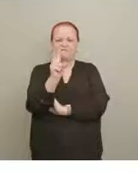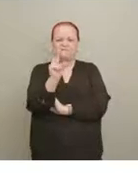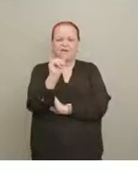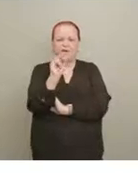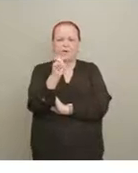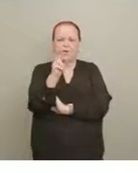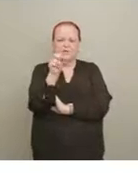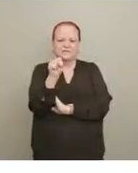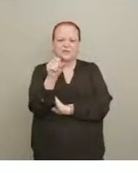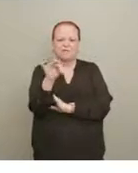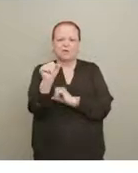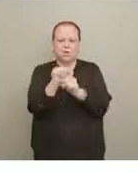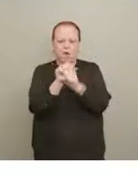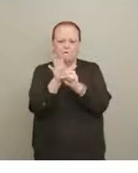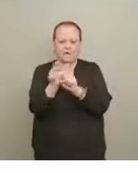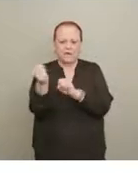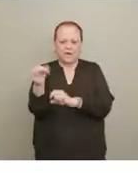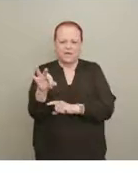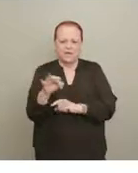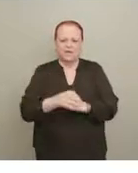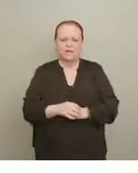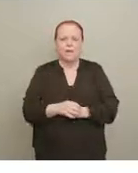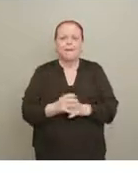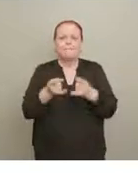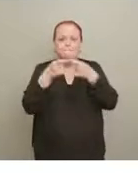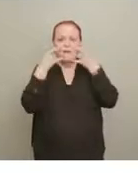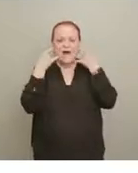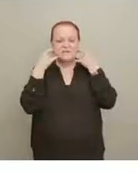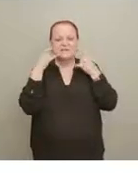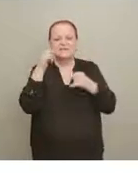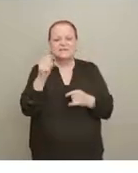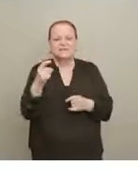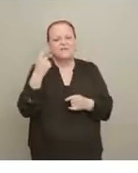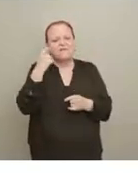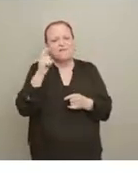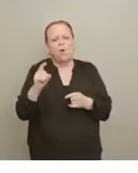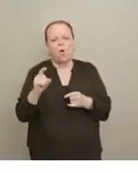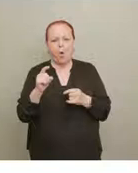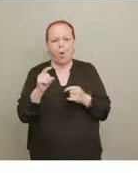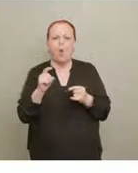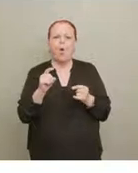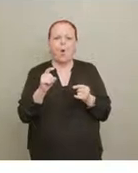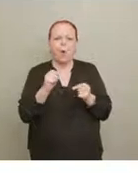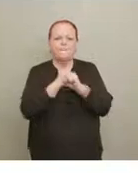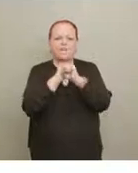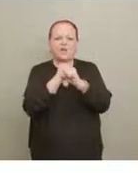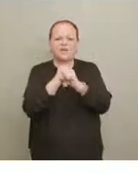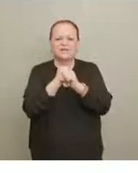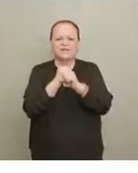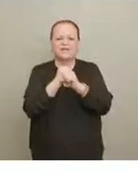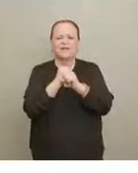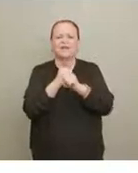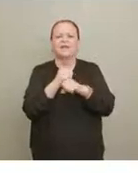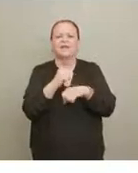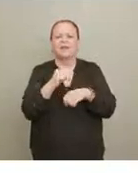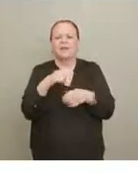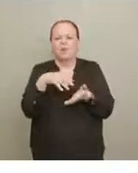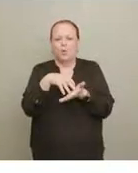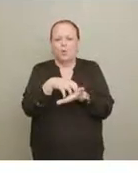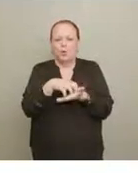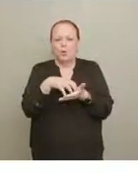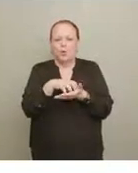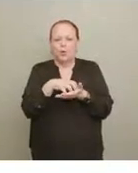yet. So we mask for the protections of the vulnerable population, and who are they? Again, children who are currently